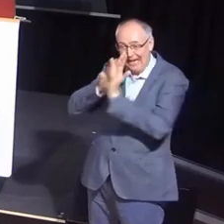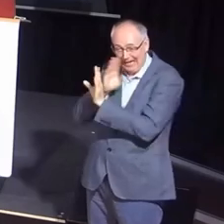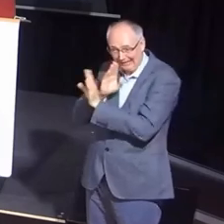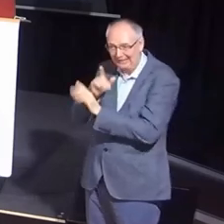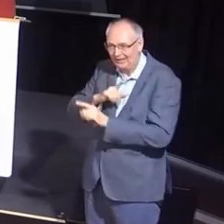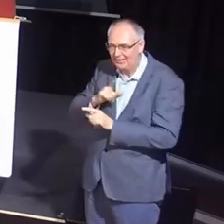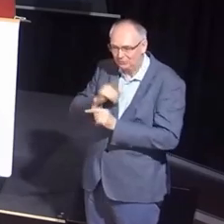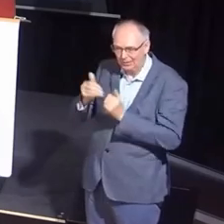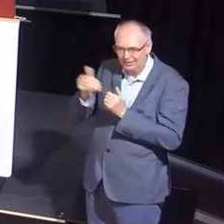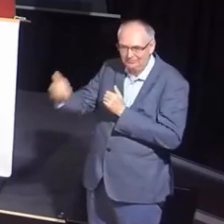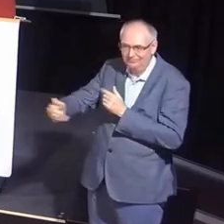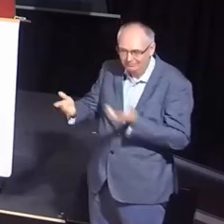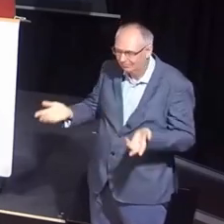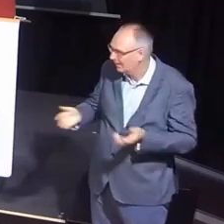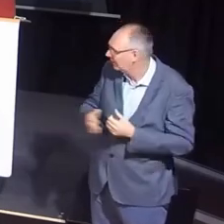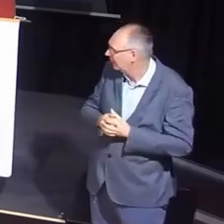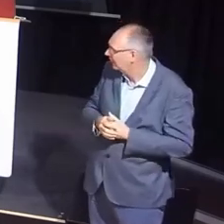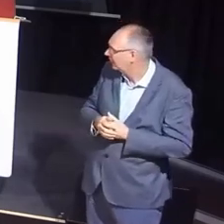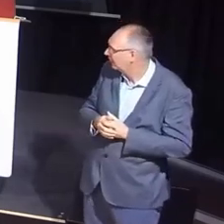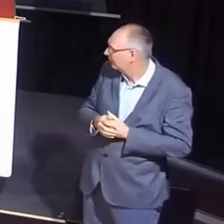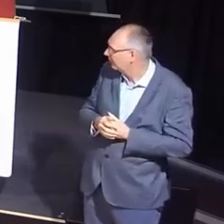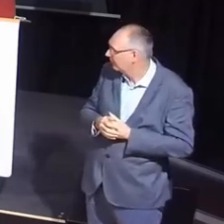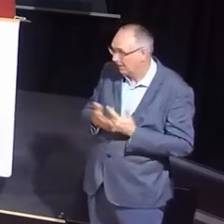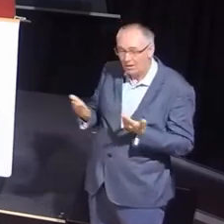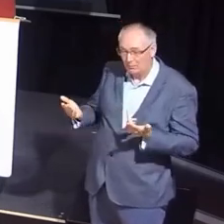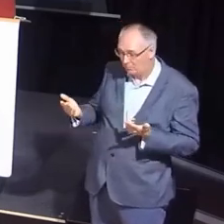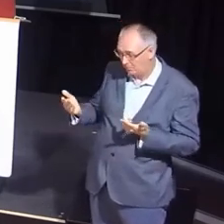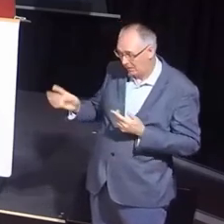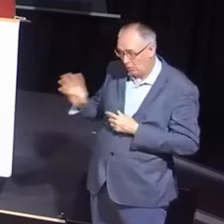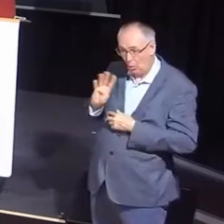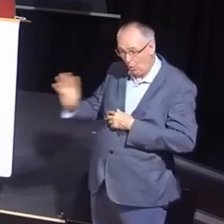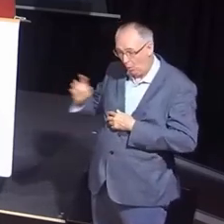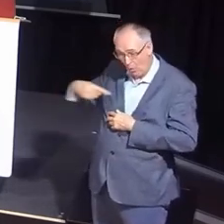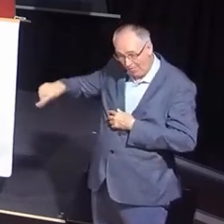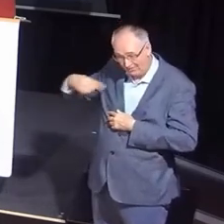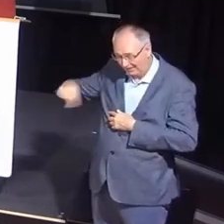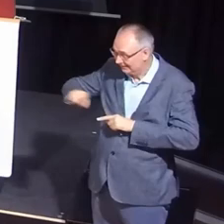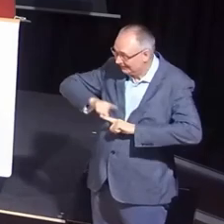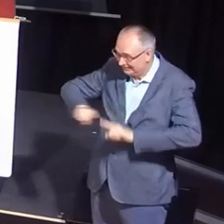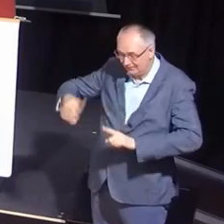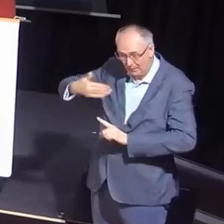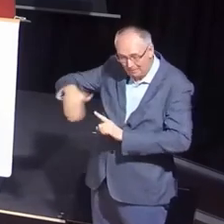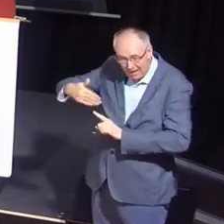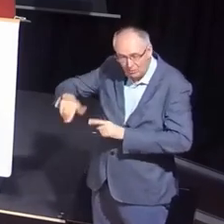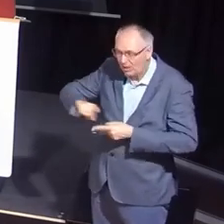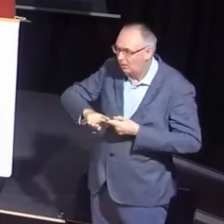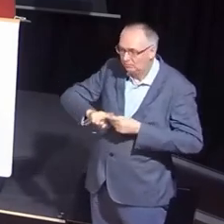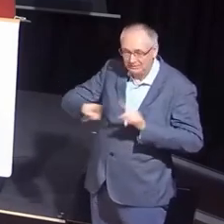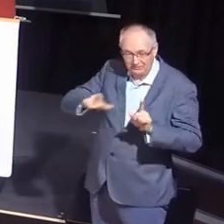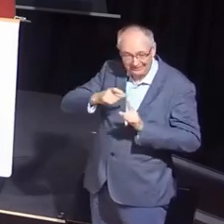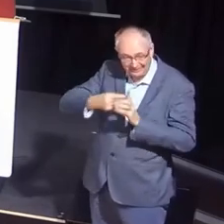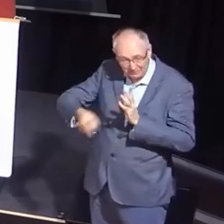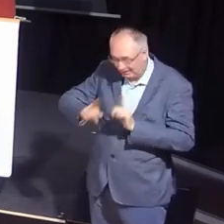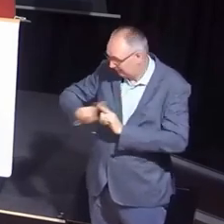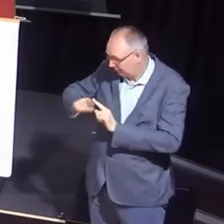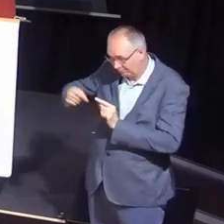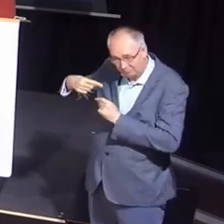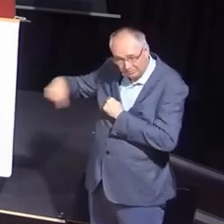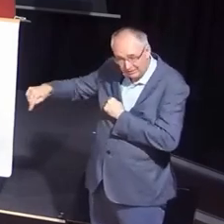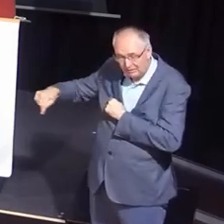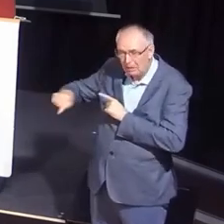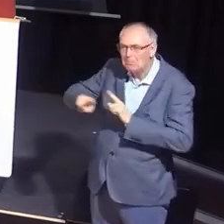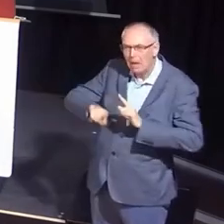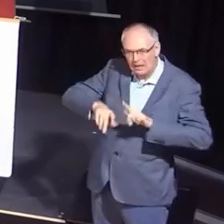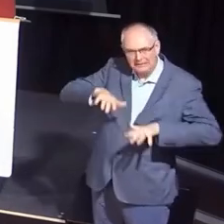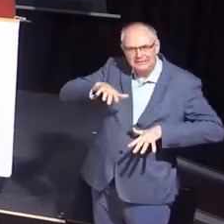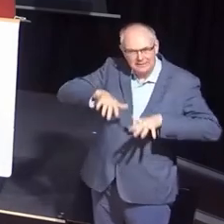is. But it definitely, all of us come with very different backgrounds, very different disabilities. But there are a lot of